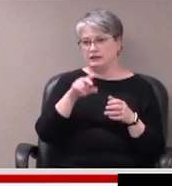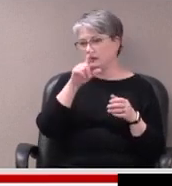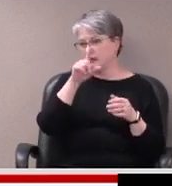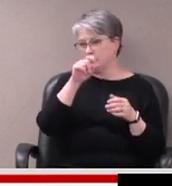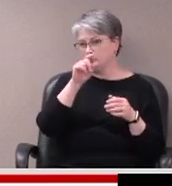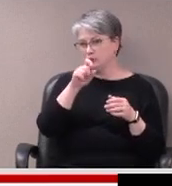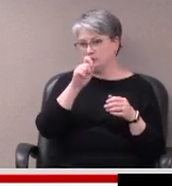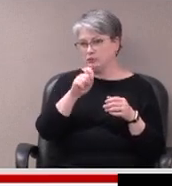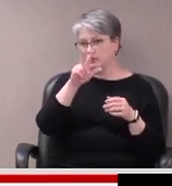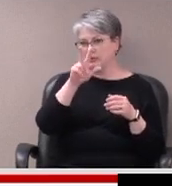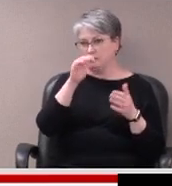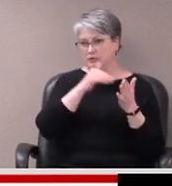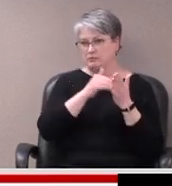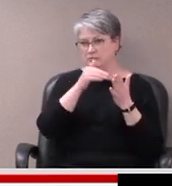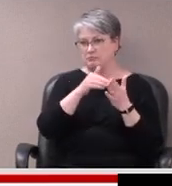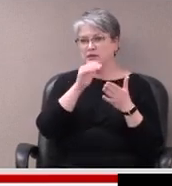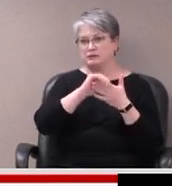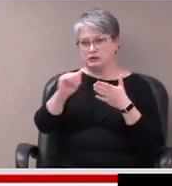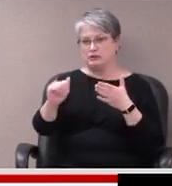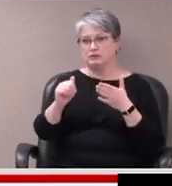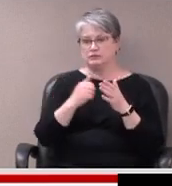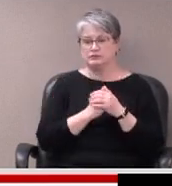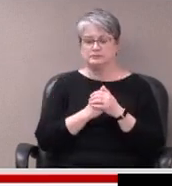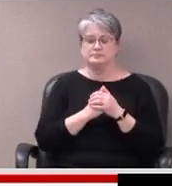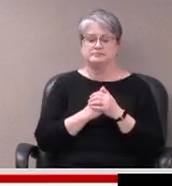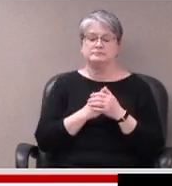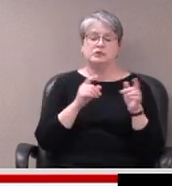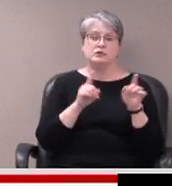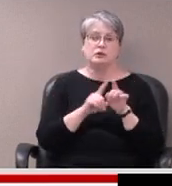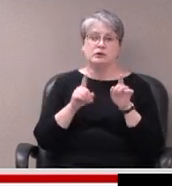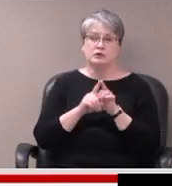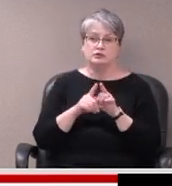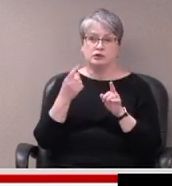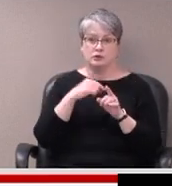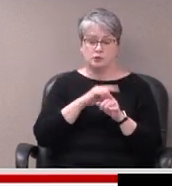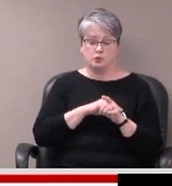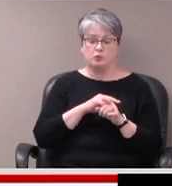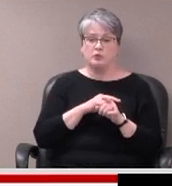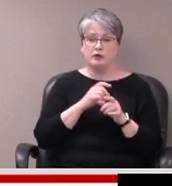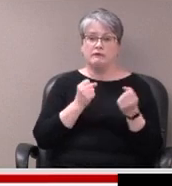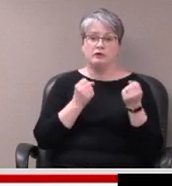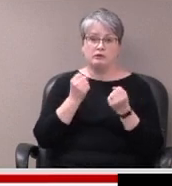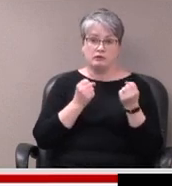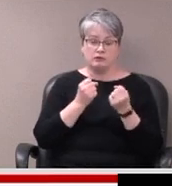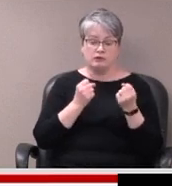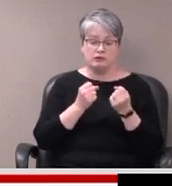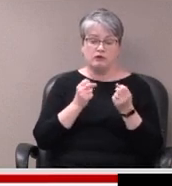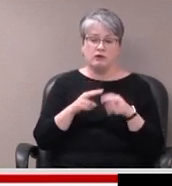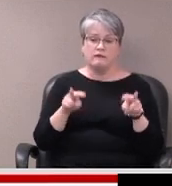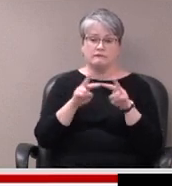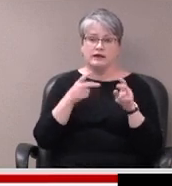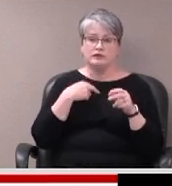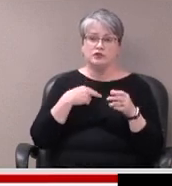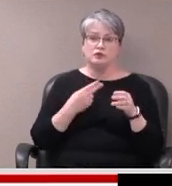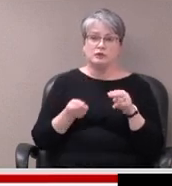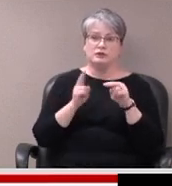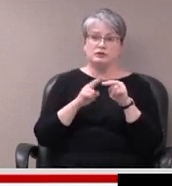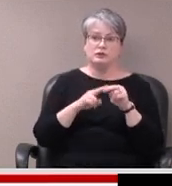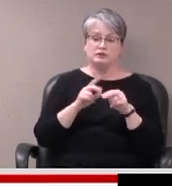$20.3 million. In addition, we have motor vehicle value increase. We have assumed approximately